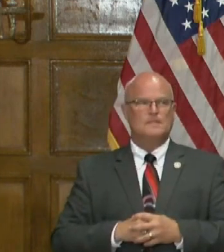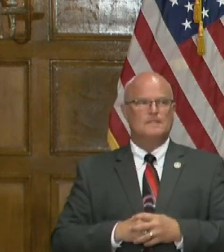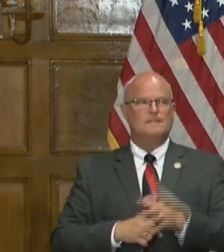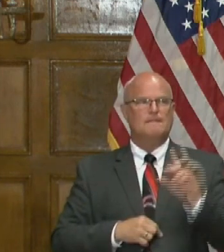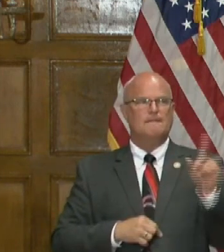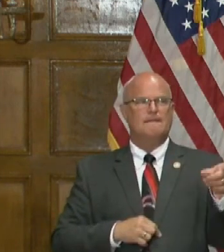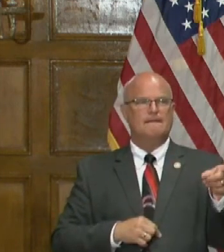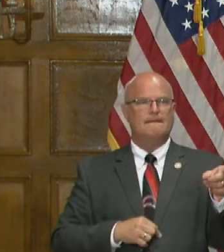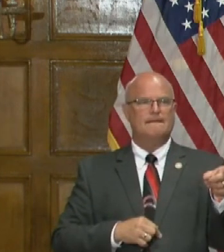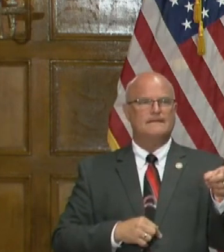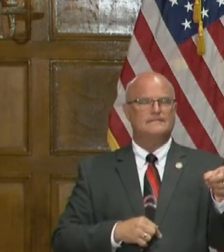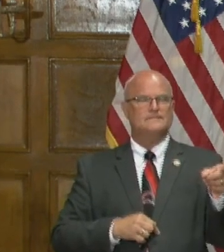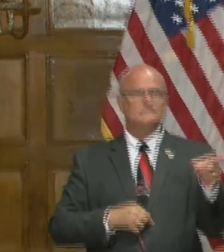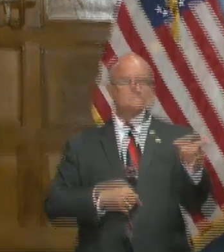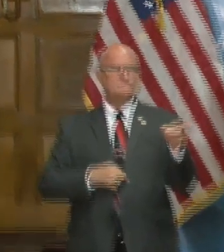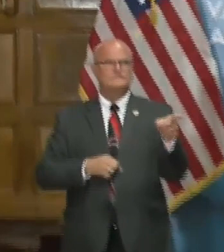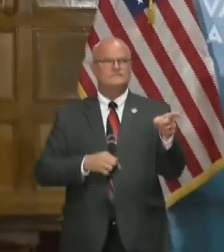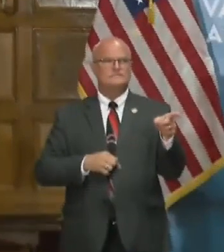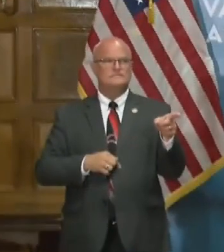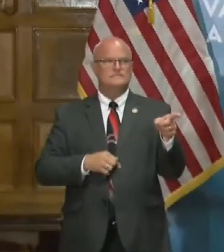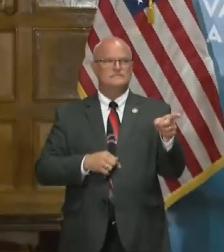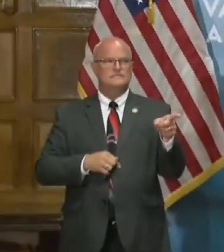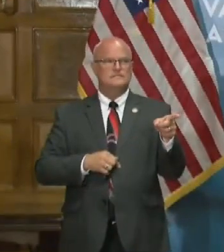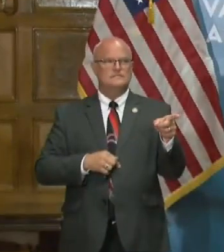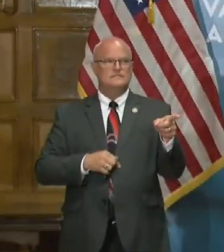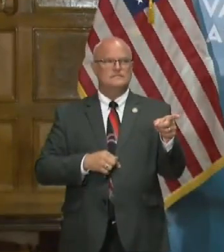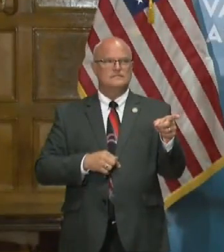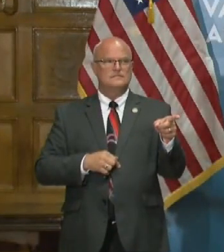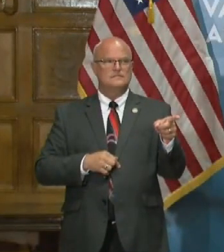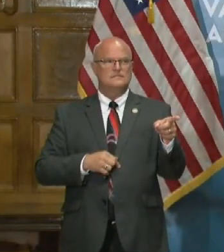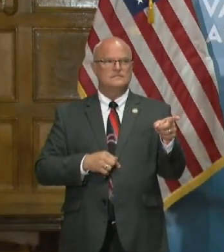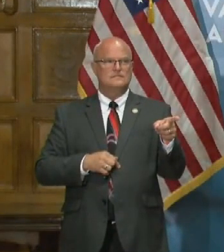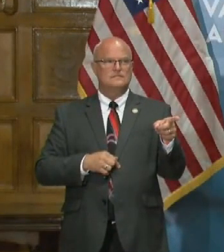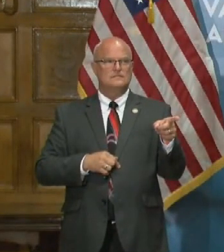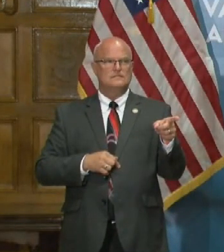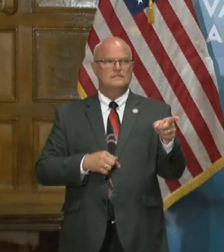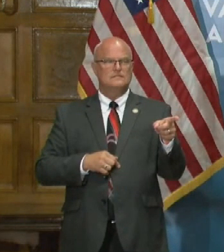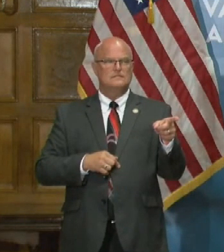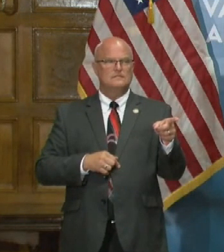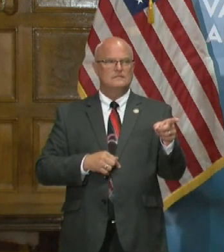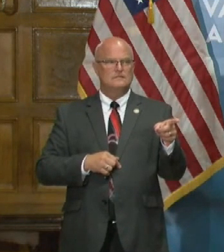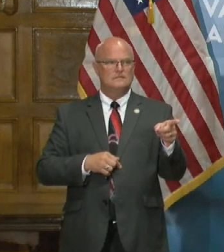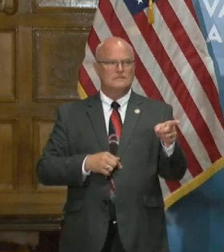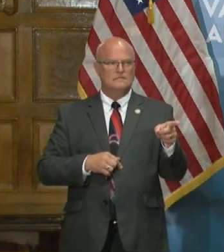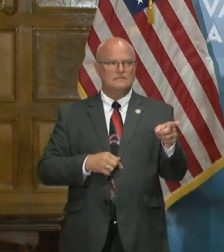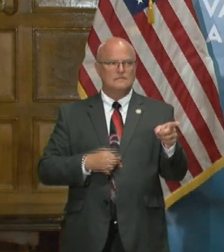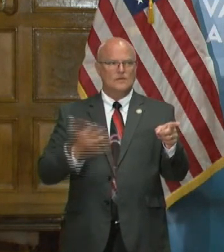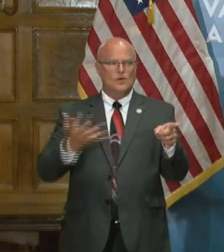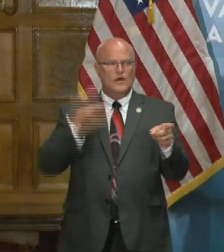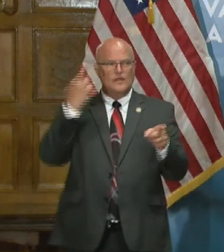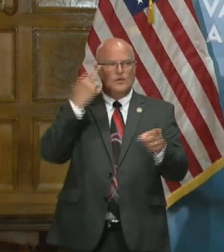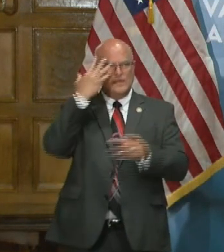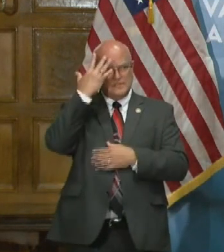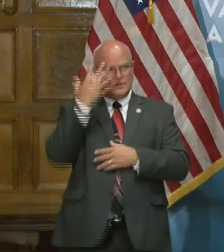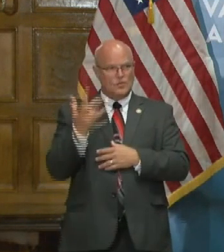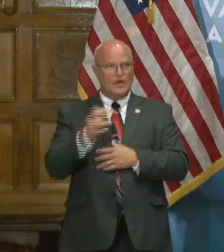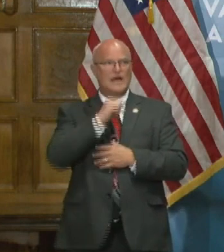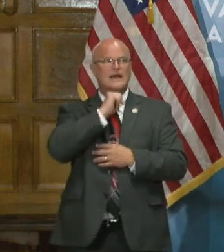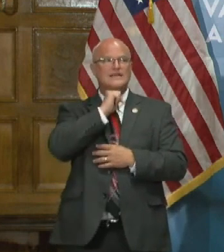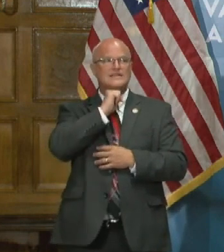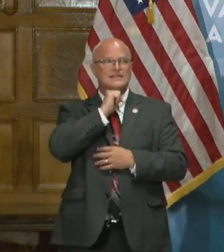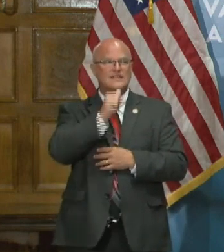Now that Act 1002 is not in effect, what's the reason for